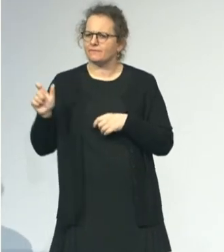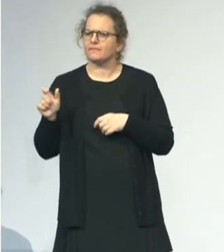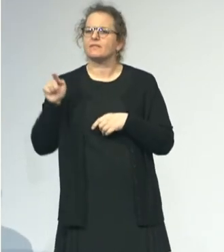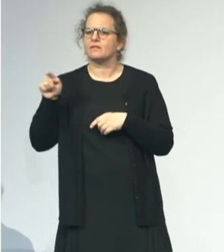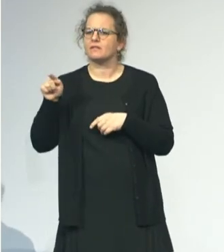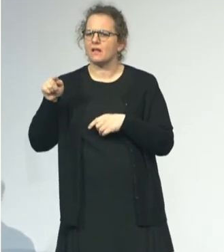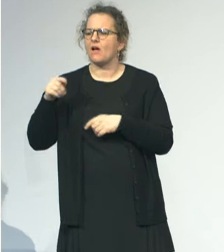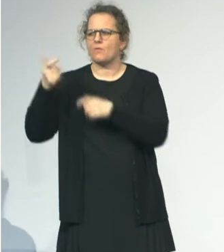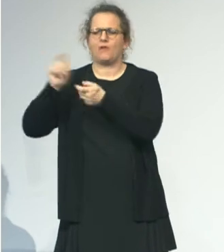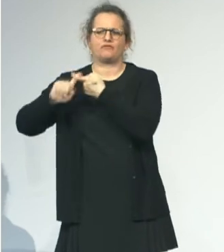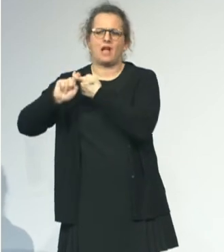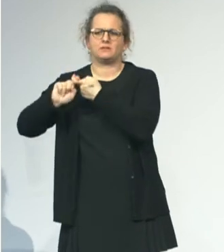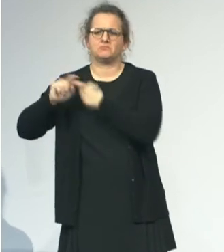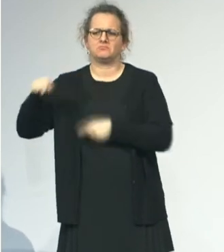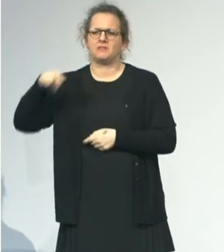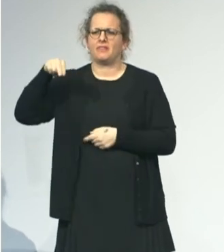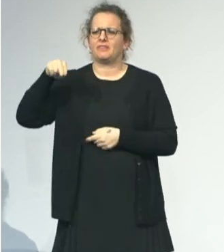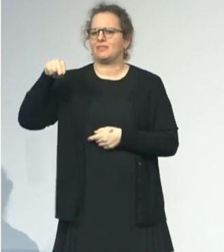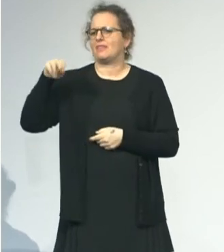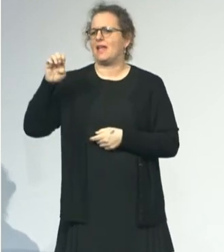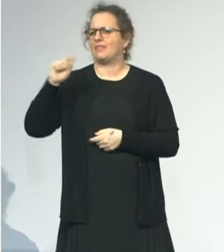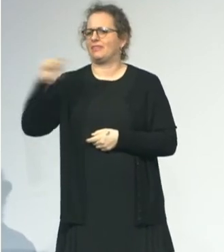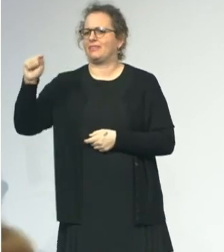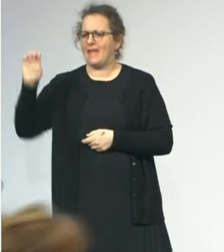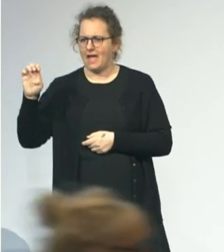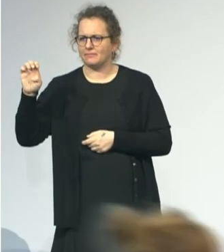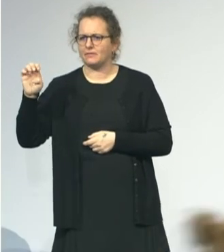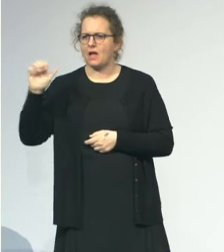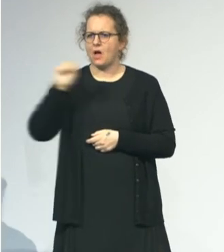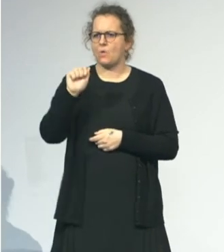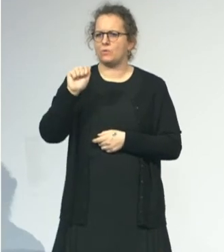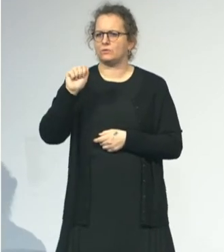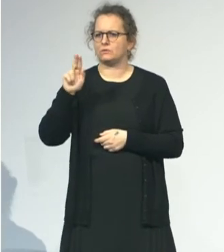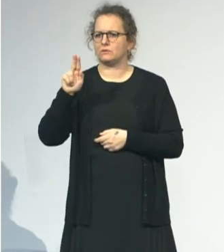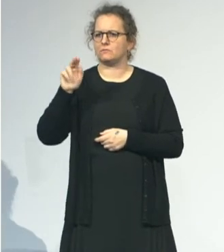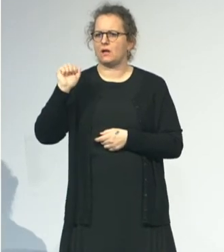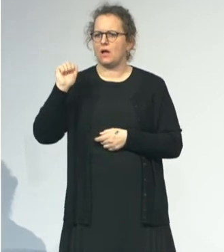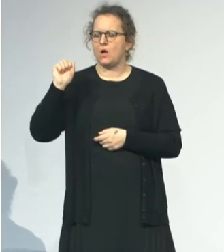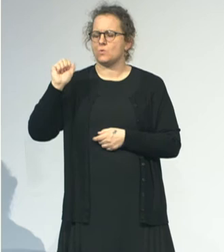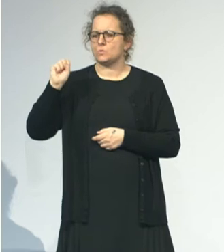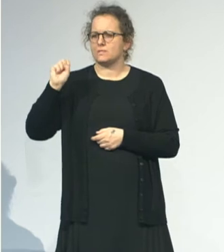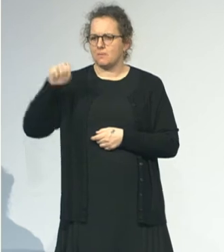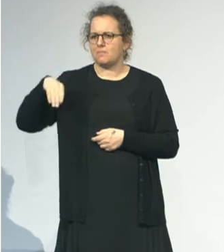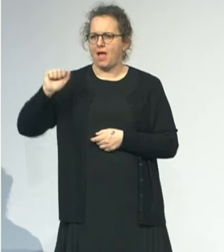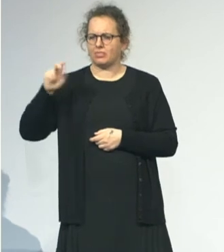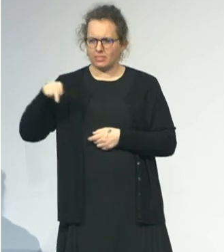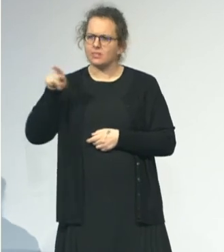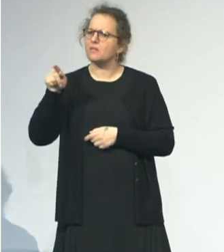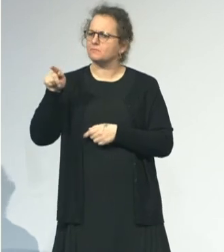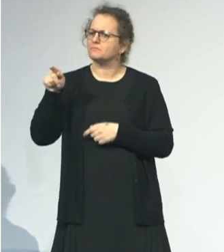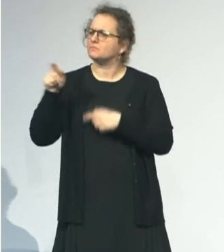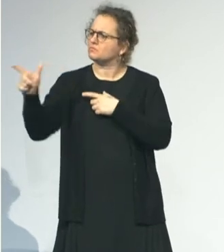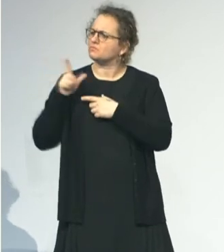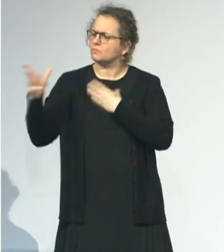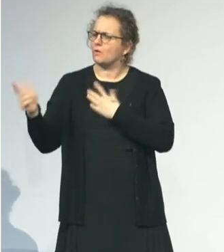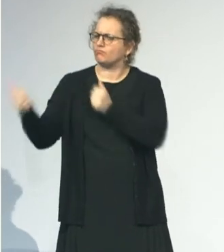with us anymore. But we came 7 years ago. And even if I'll run out of time, I'll say one example. We